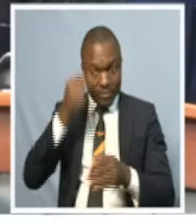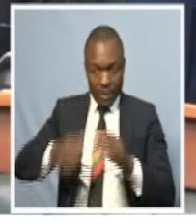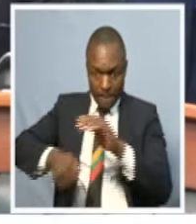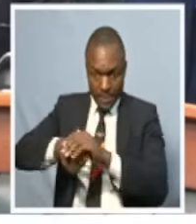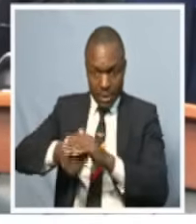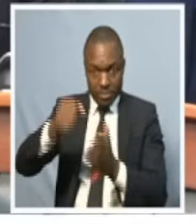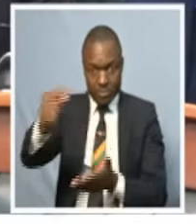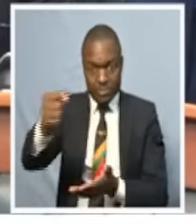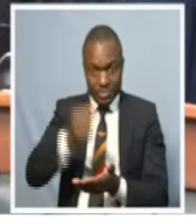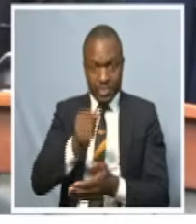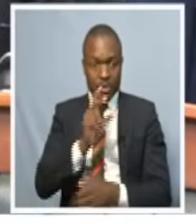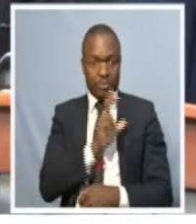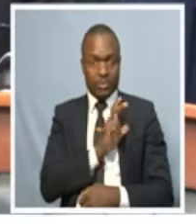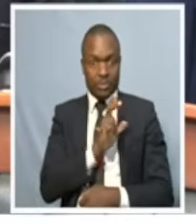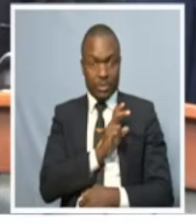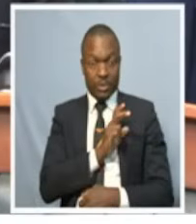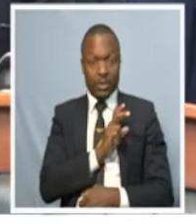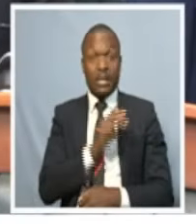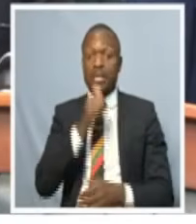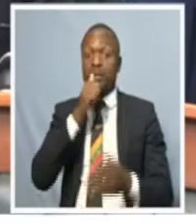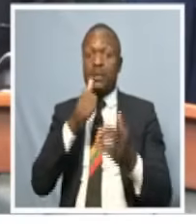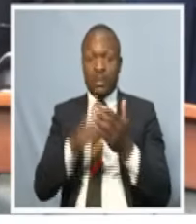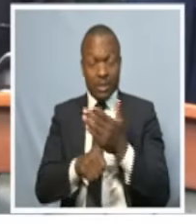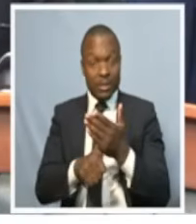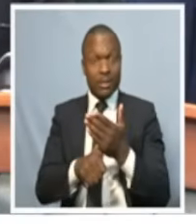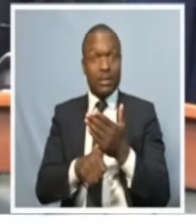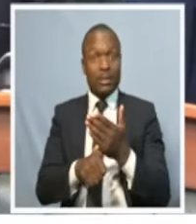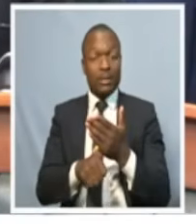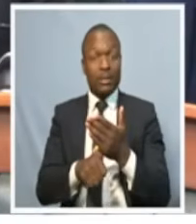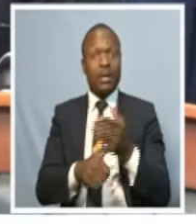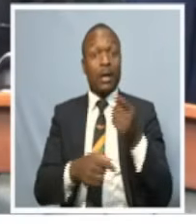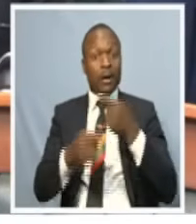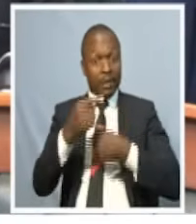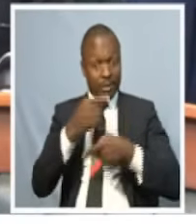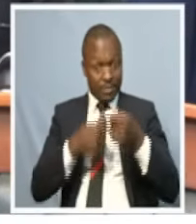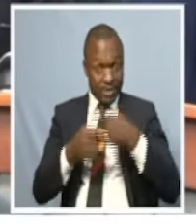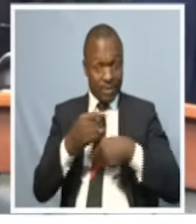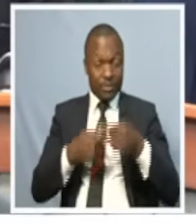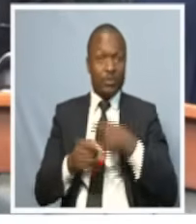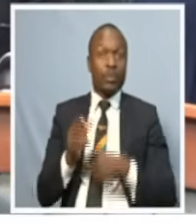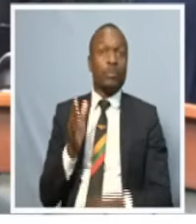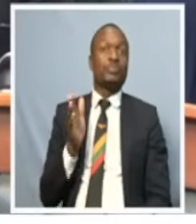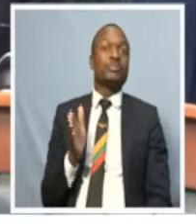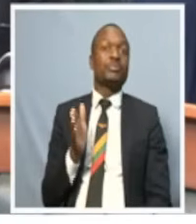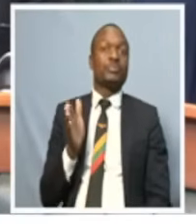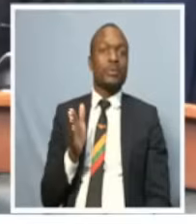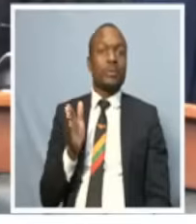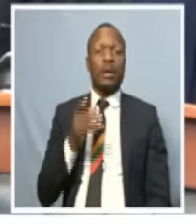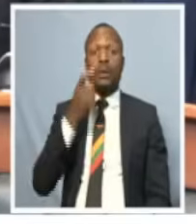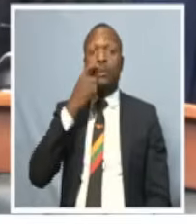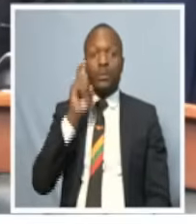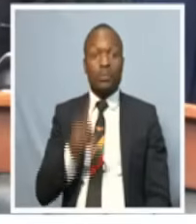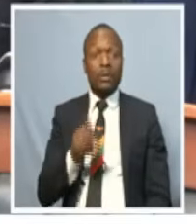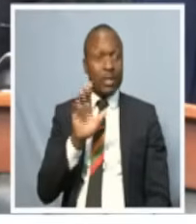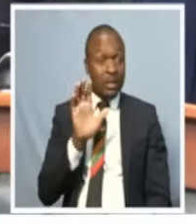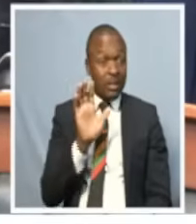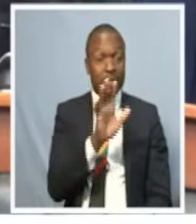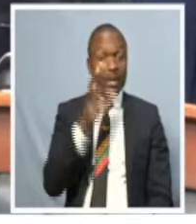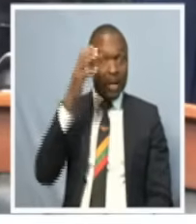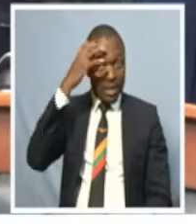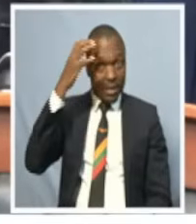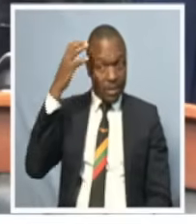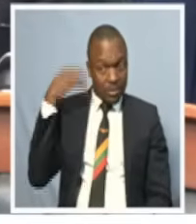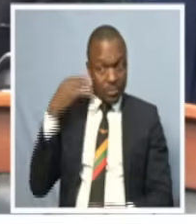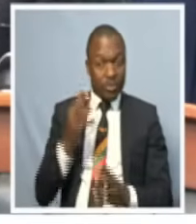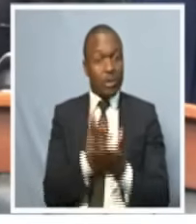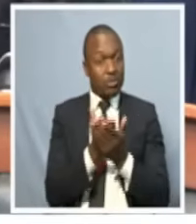secretly recruiting the police, there was a letter purporting to come from the ruling UPND instructing their officials to